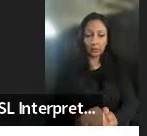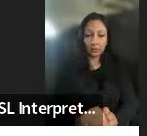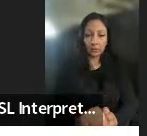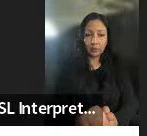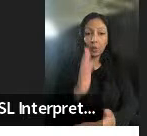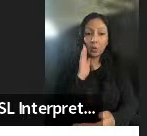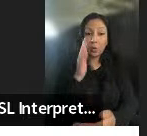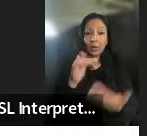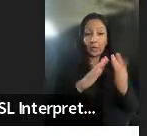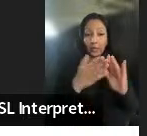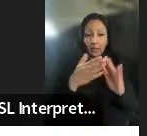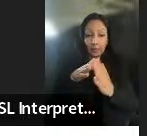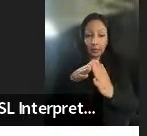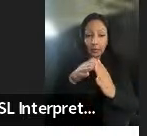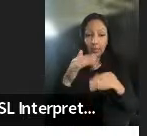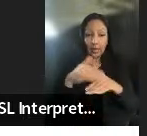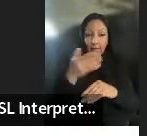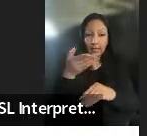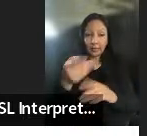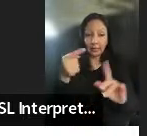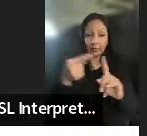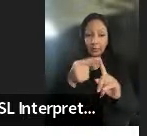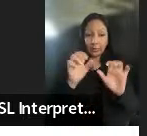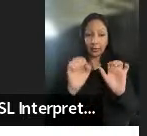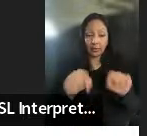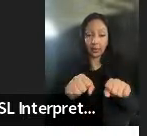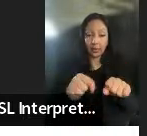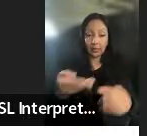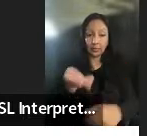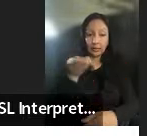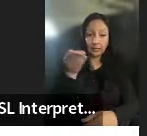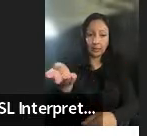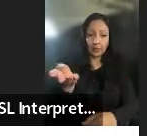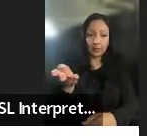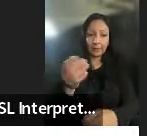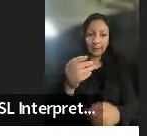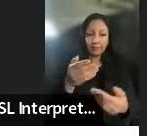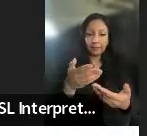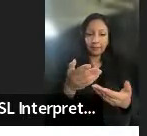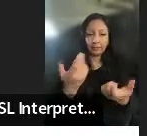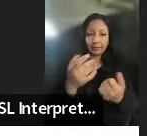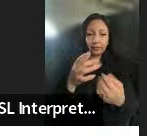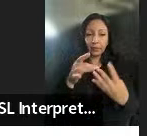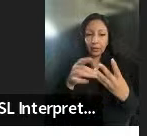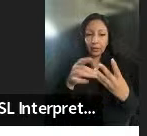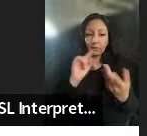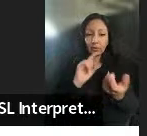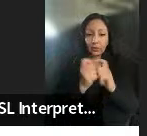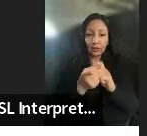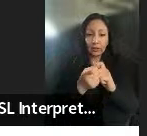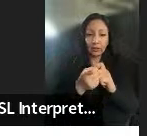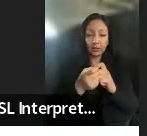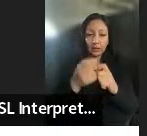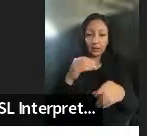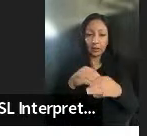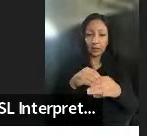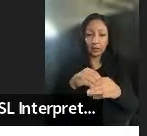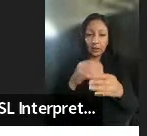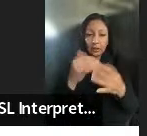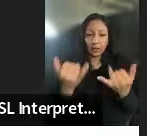Will the community at this point be able to submit suggestions of changes in the